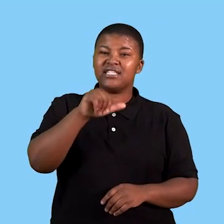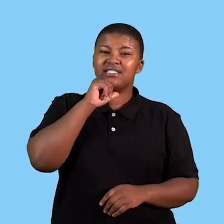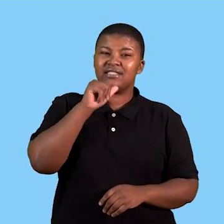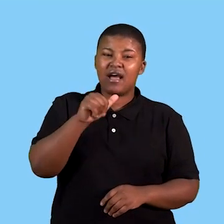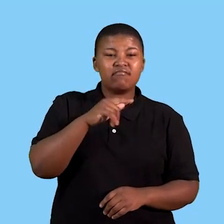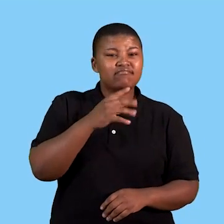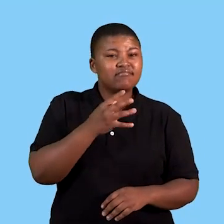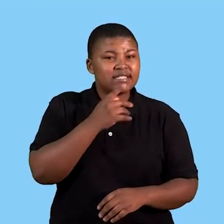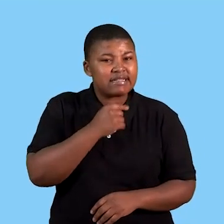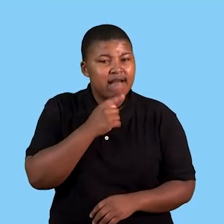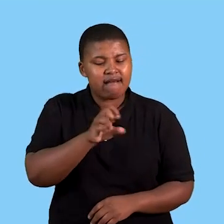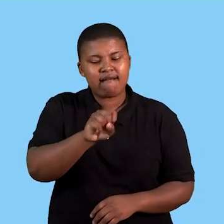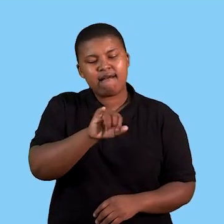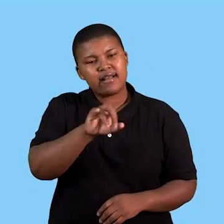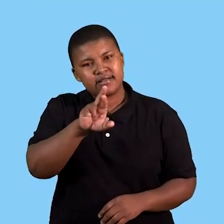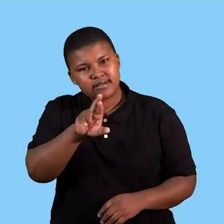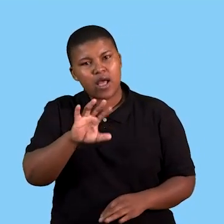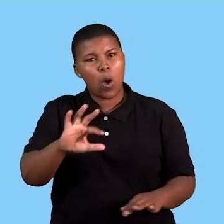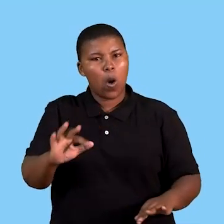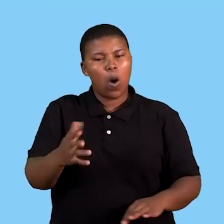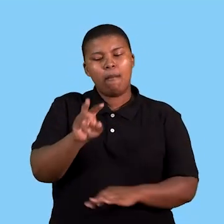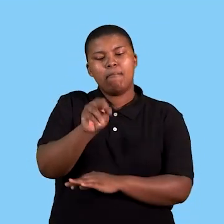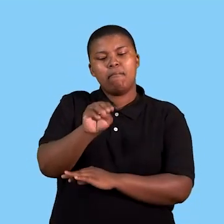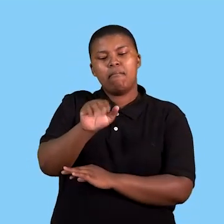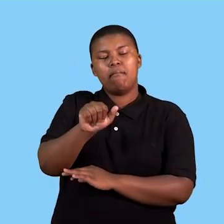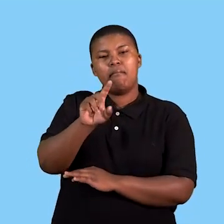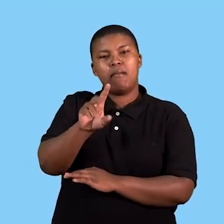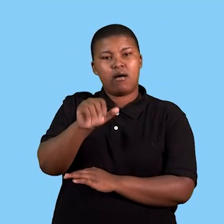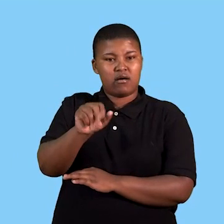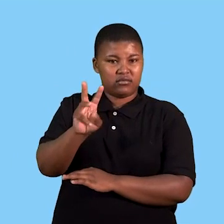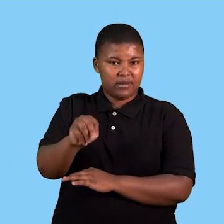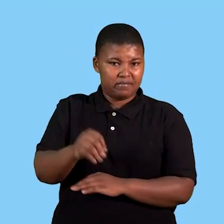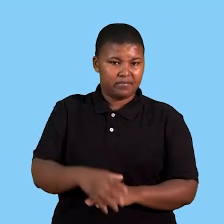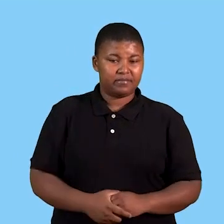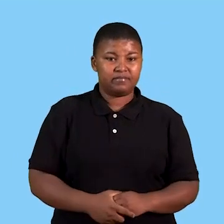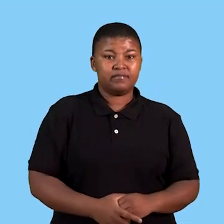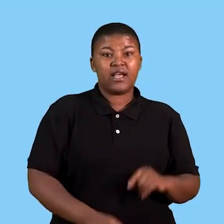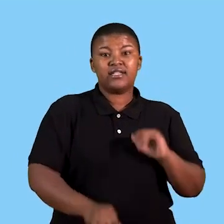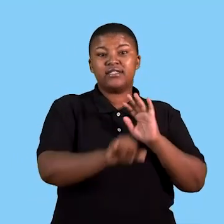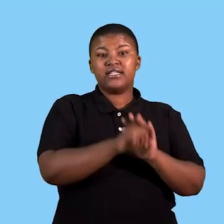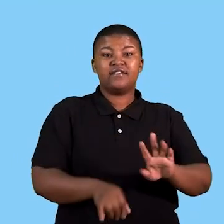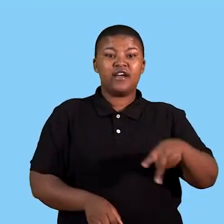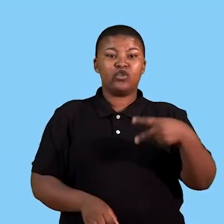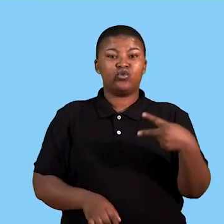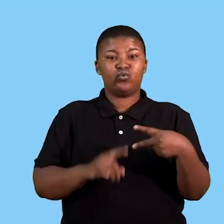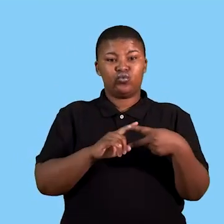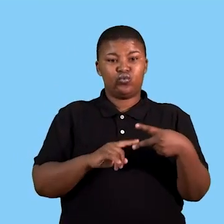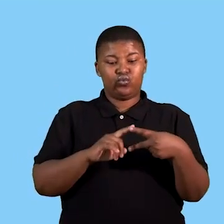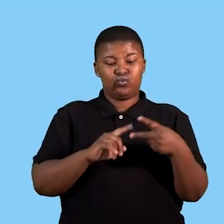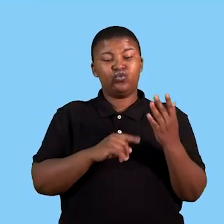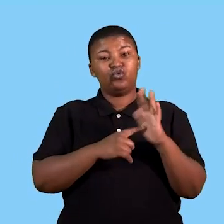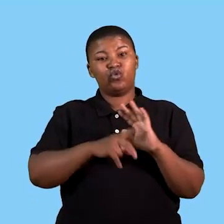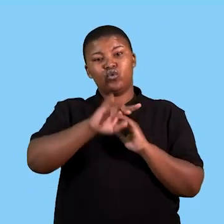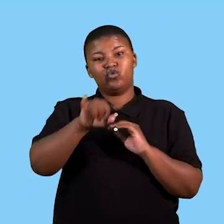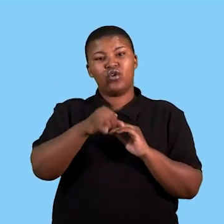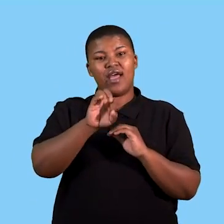Sir and Madam. In question A, they ask, identify the two aspects that addresses